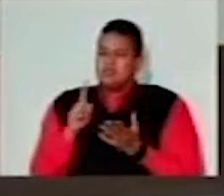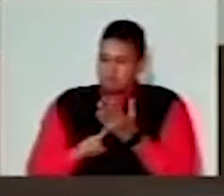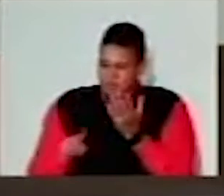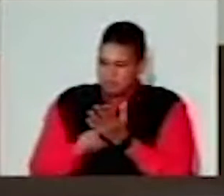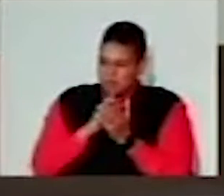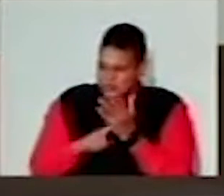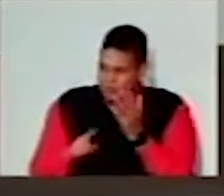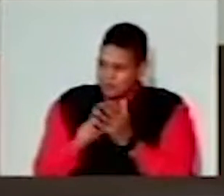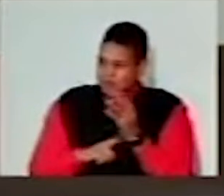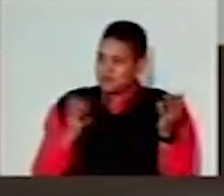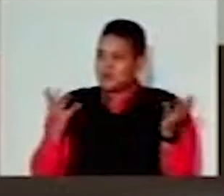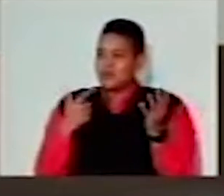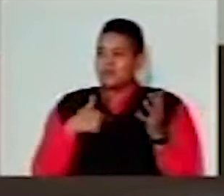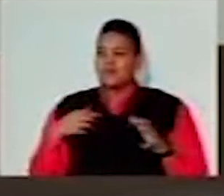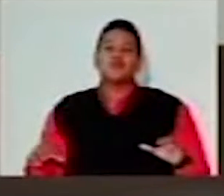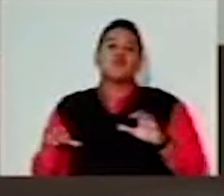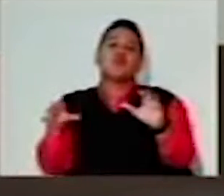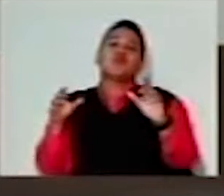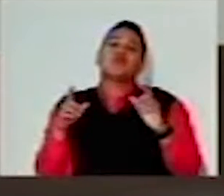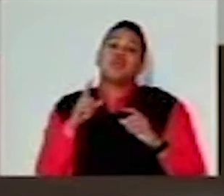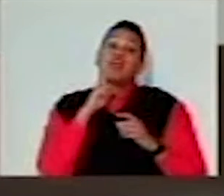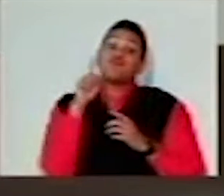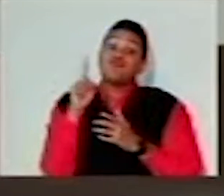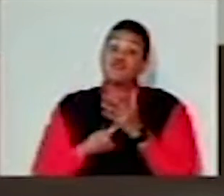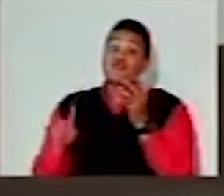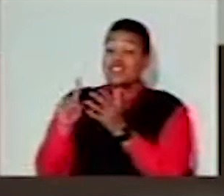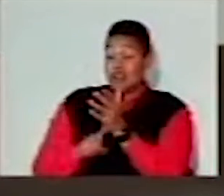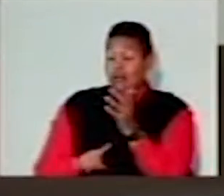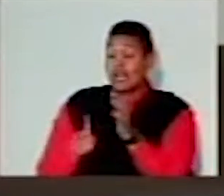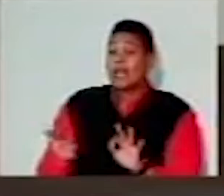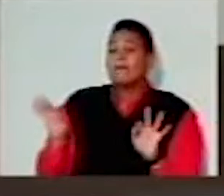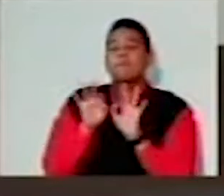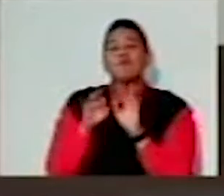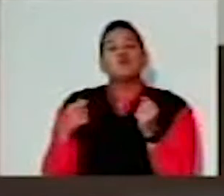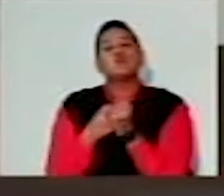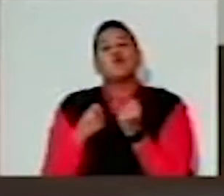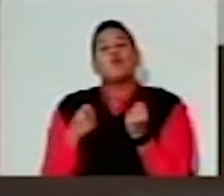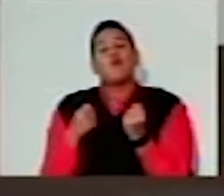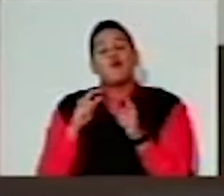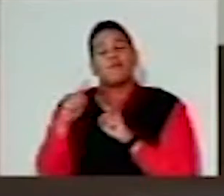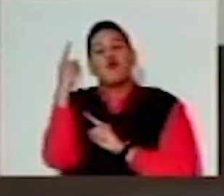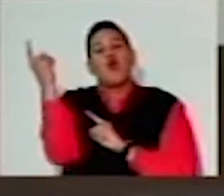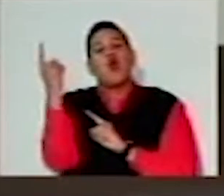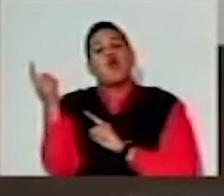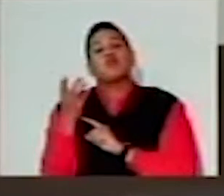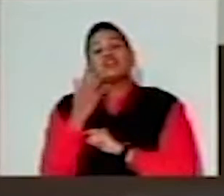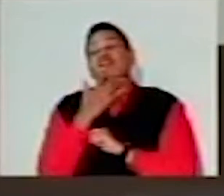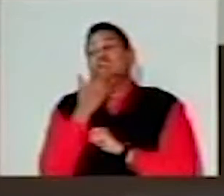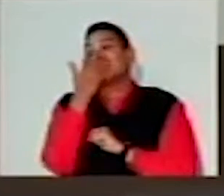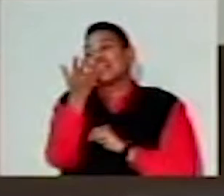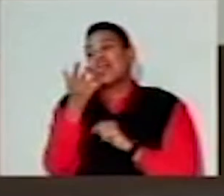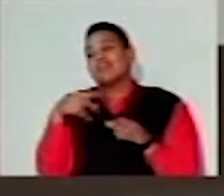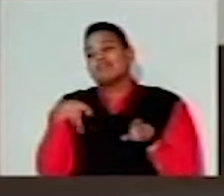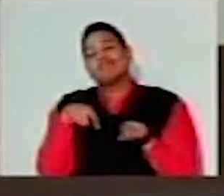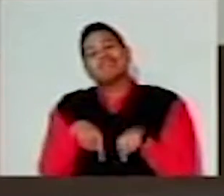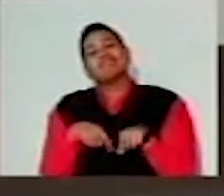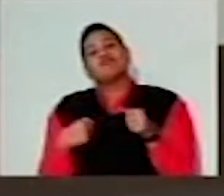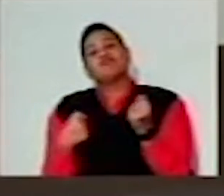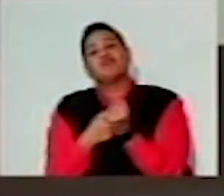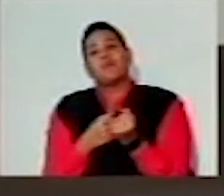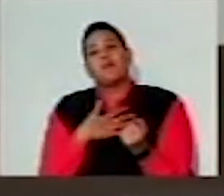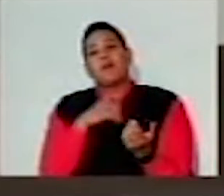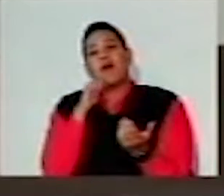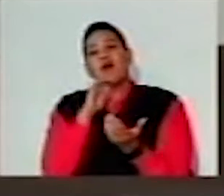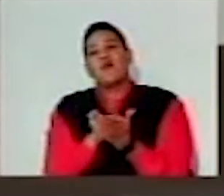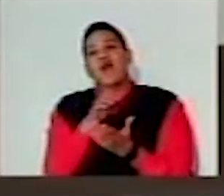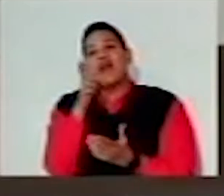critical of what I do, and it's critical support, but always they are right standing beside me. And my wife